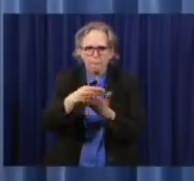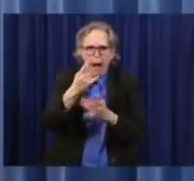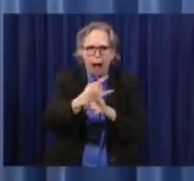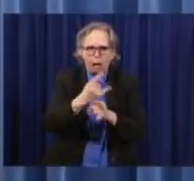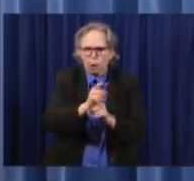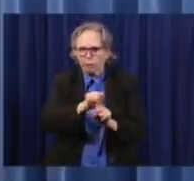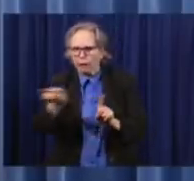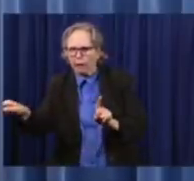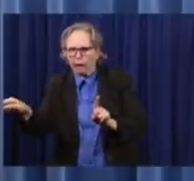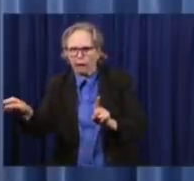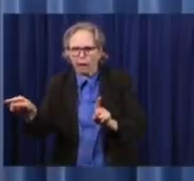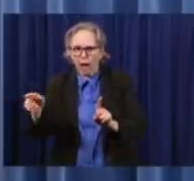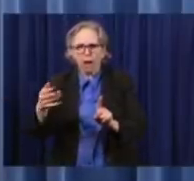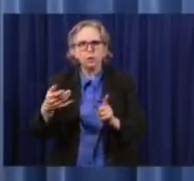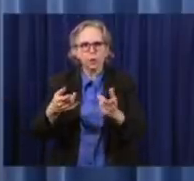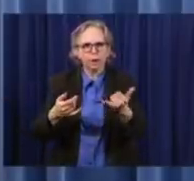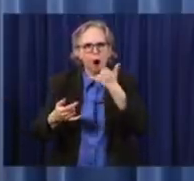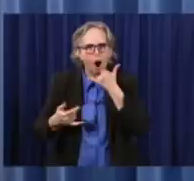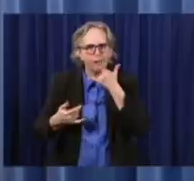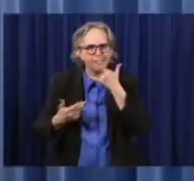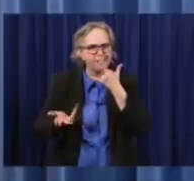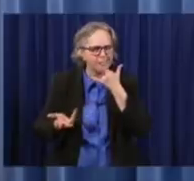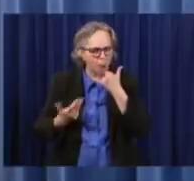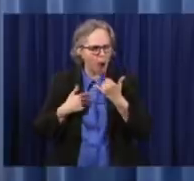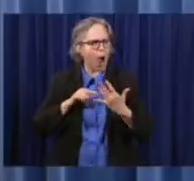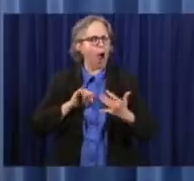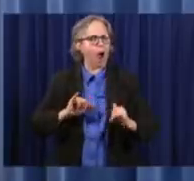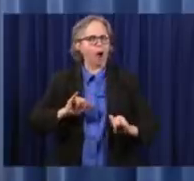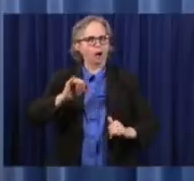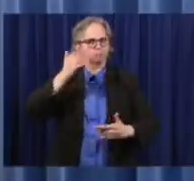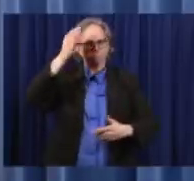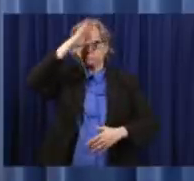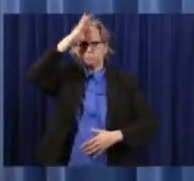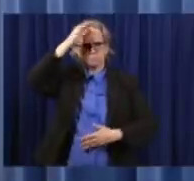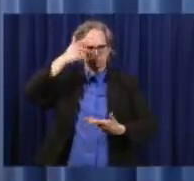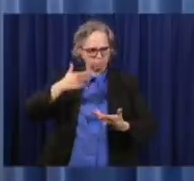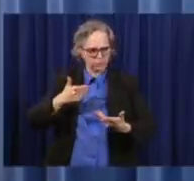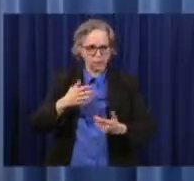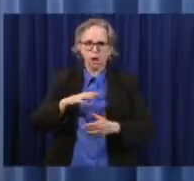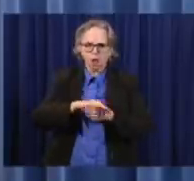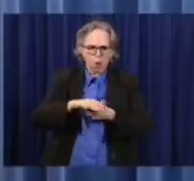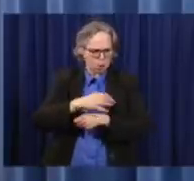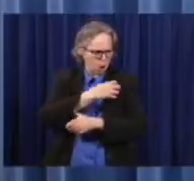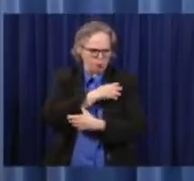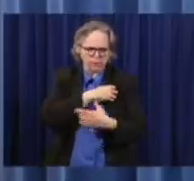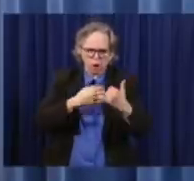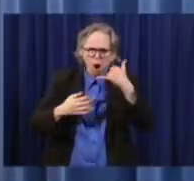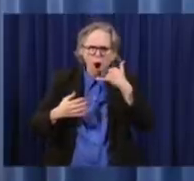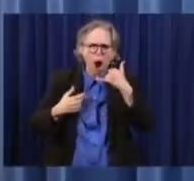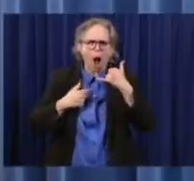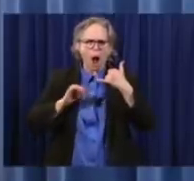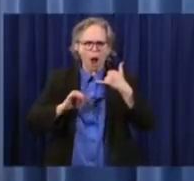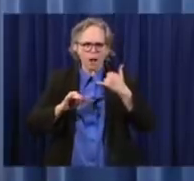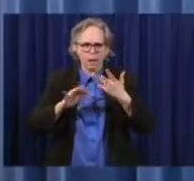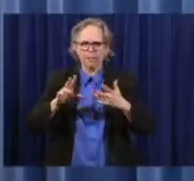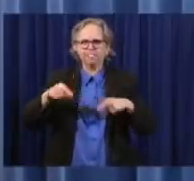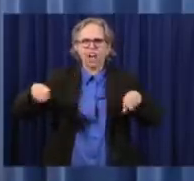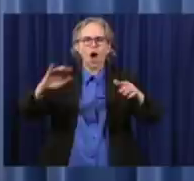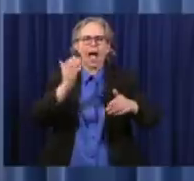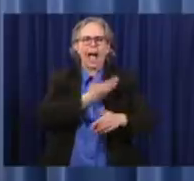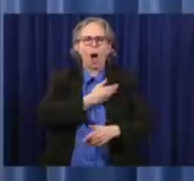that some of that came from the legislature, some of it came from local officials. So having eyes and ears out